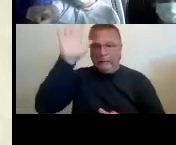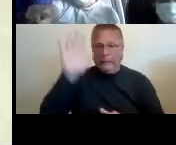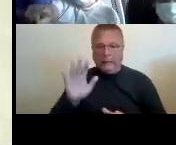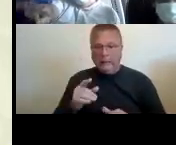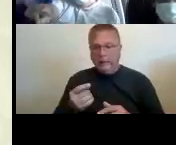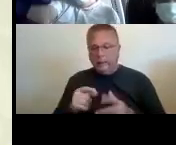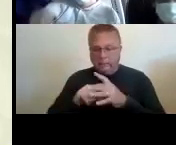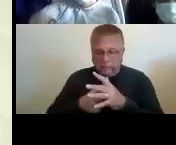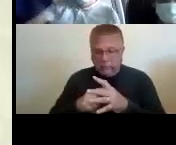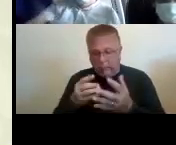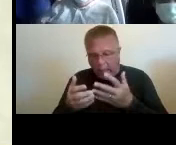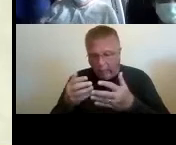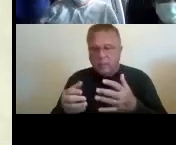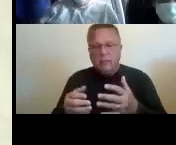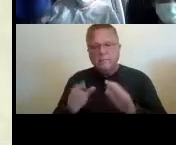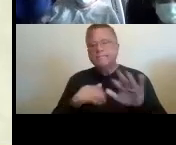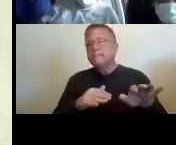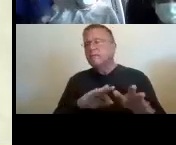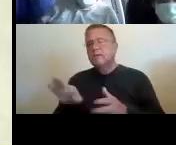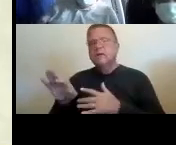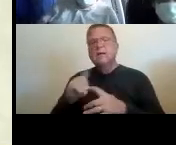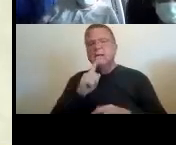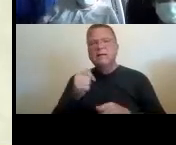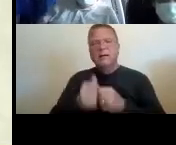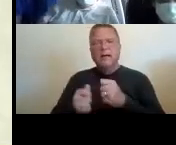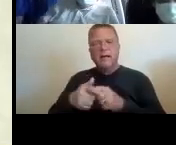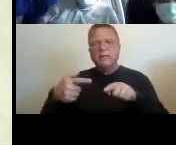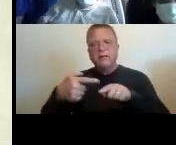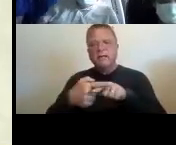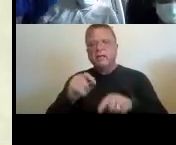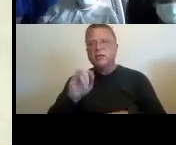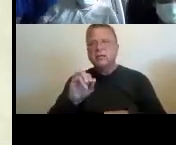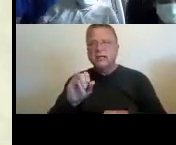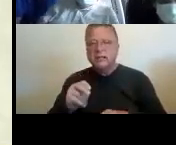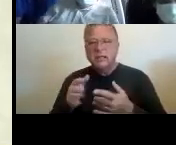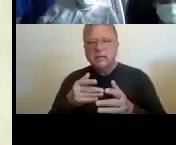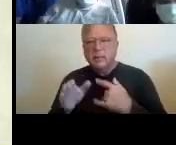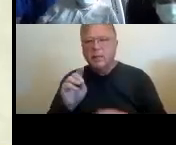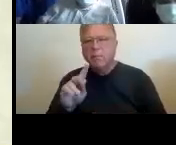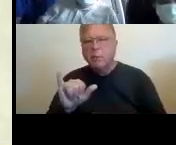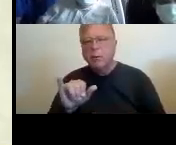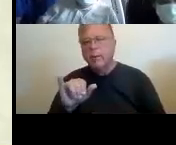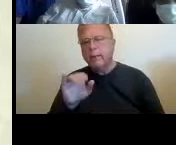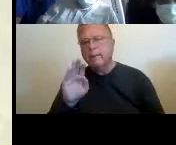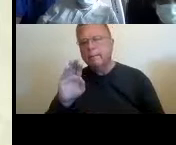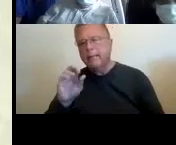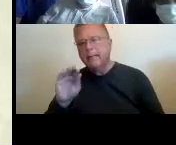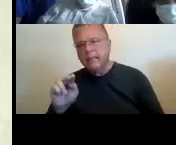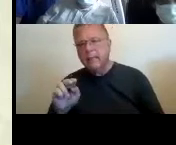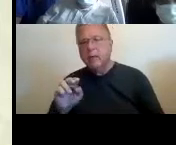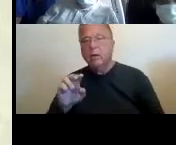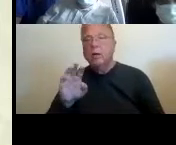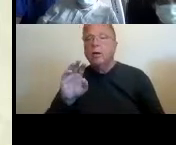it. But yeah, I think definitely every intersection, like whether it's Murray and Beacon or Wightman and Beacon, if you're going to take any lanes away,